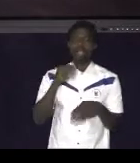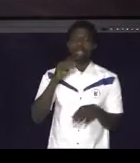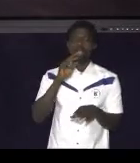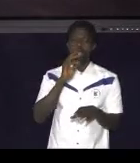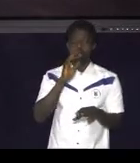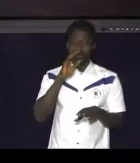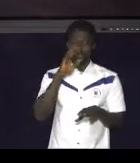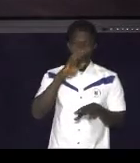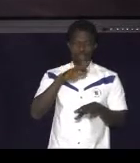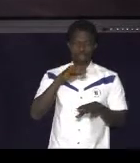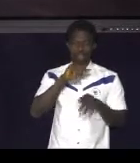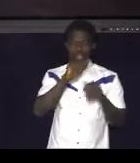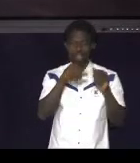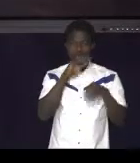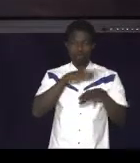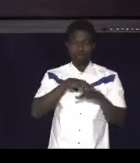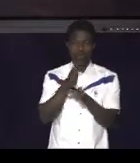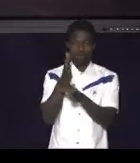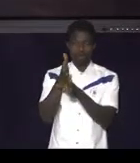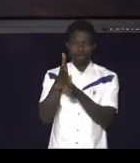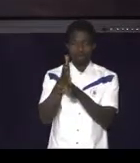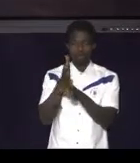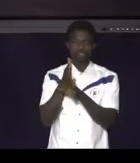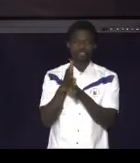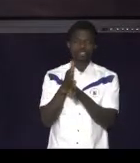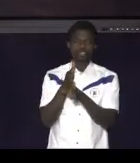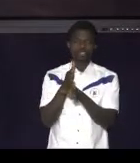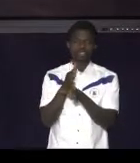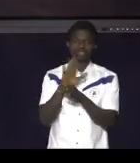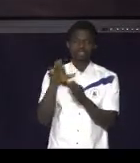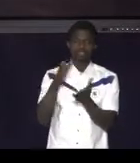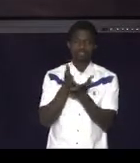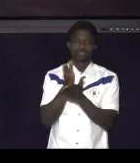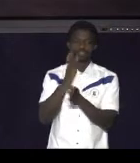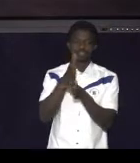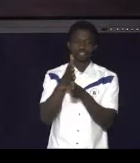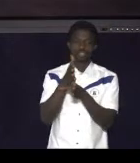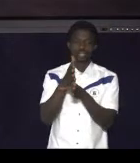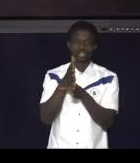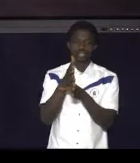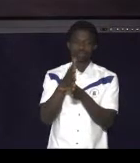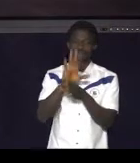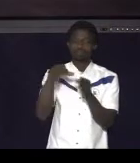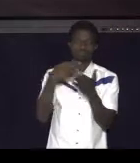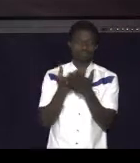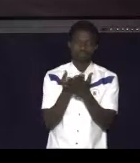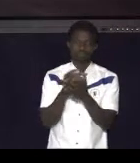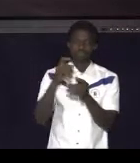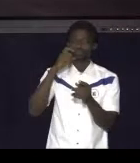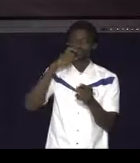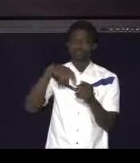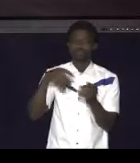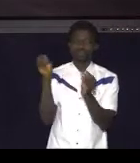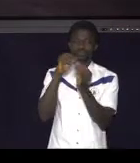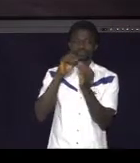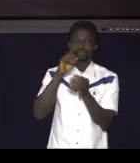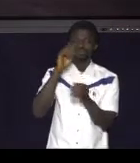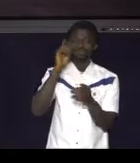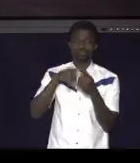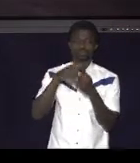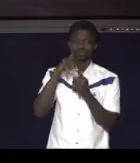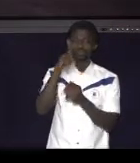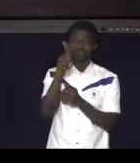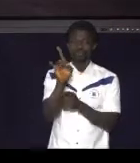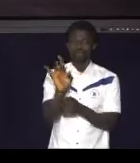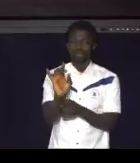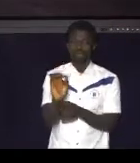form is semicircle. But again, as we have said, all the angles on a straight line must add up to what? 180 degrees. That